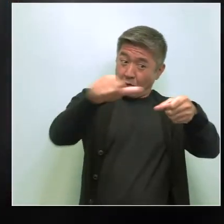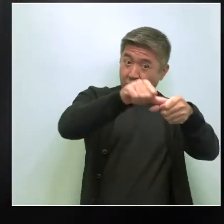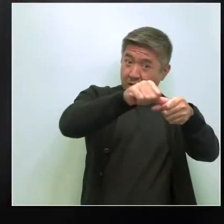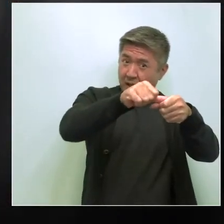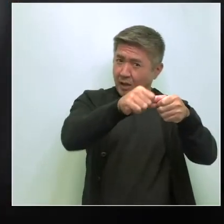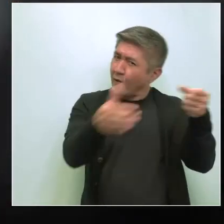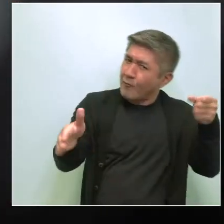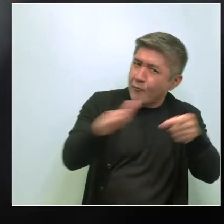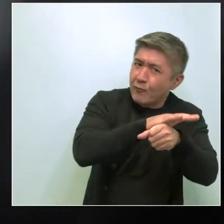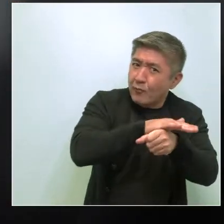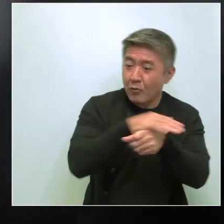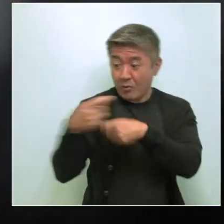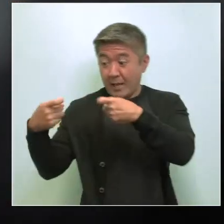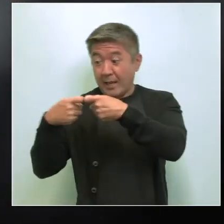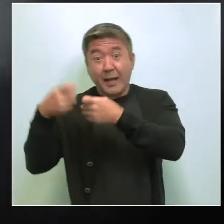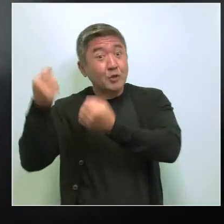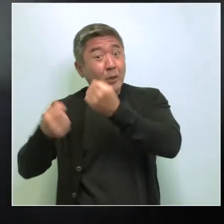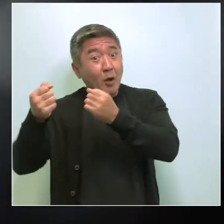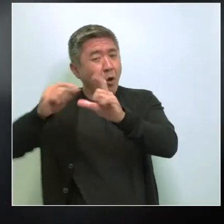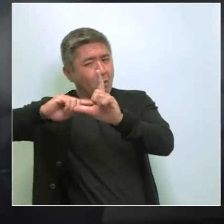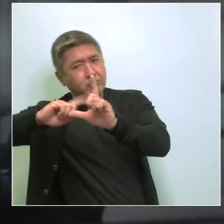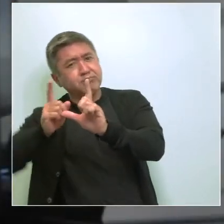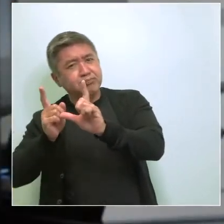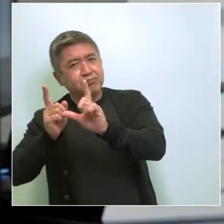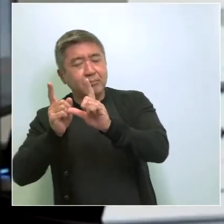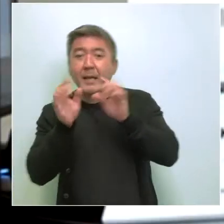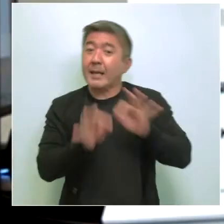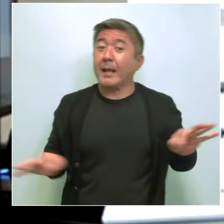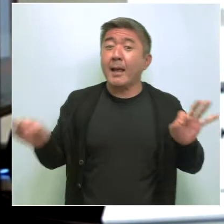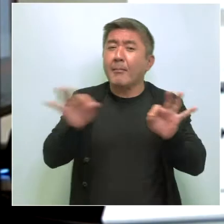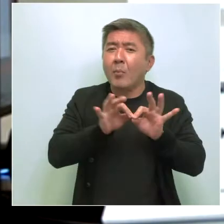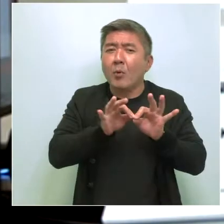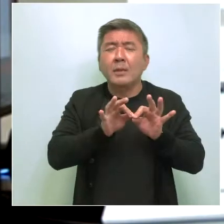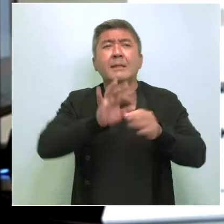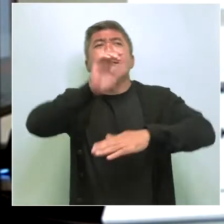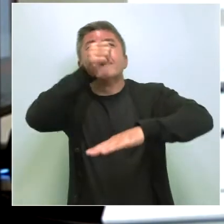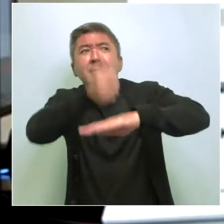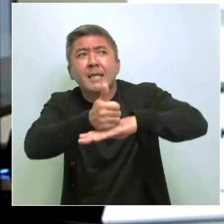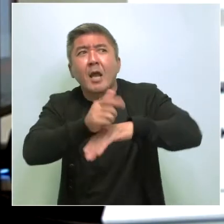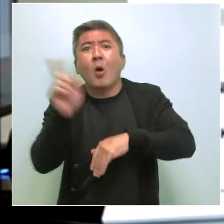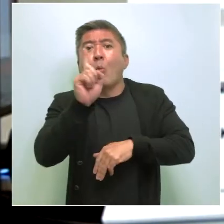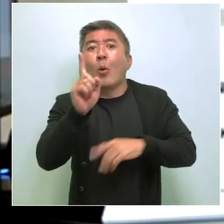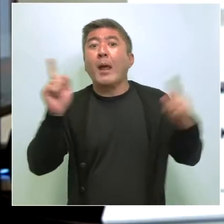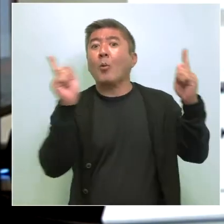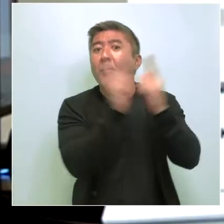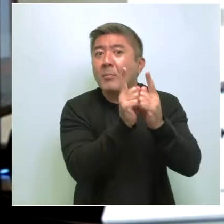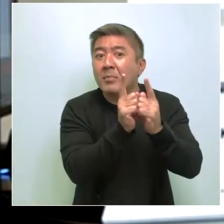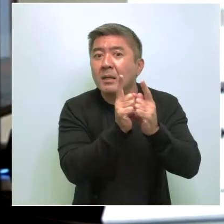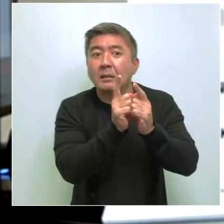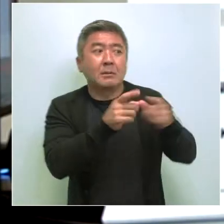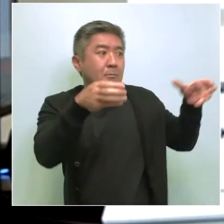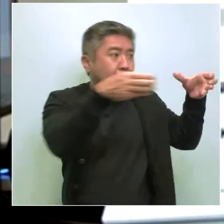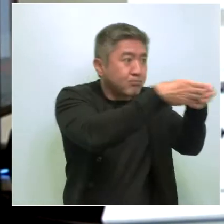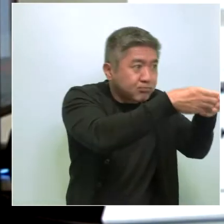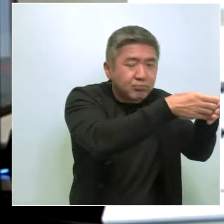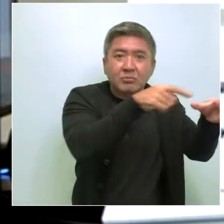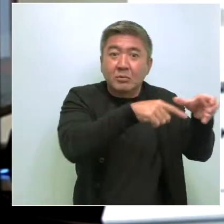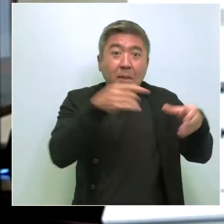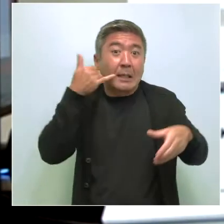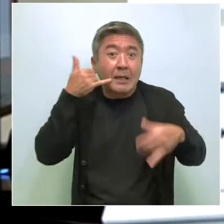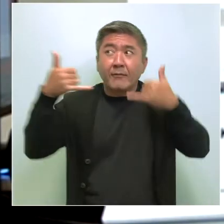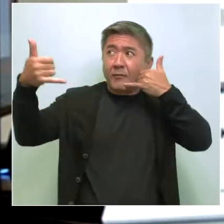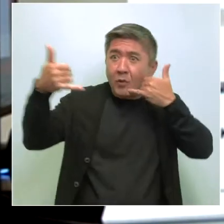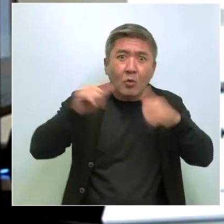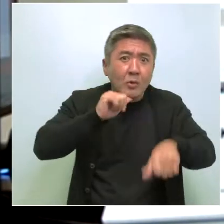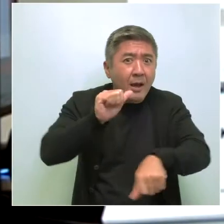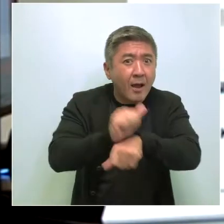tank of gas or is fully charged if you have an electric vehicle. It's also important to have a meeting plan if you become separated or cell